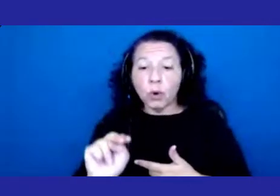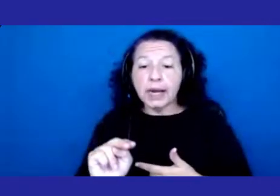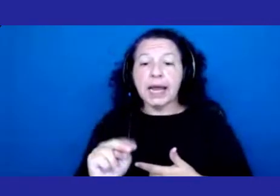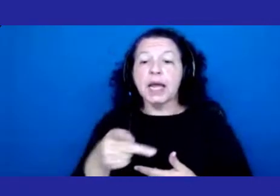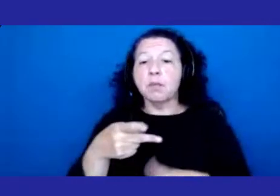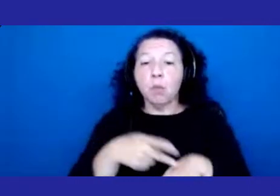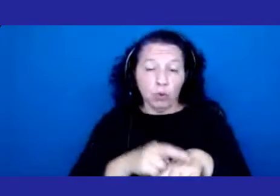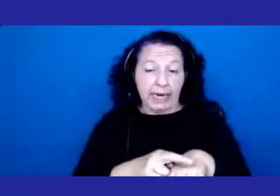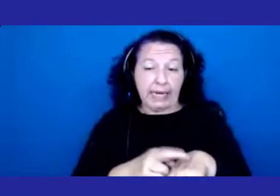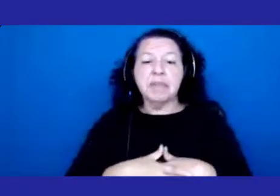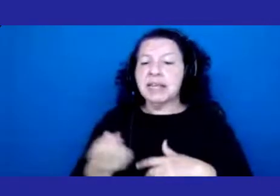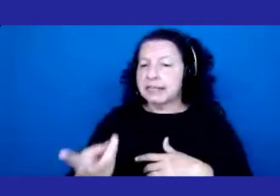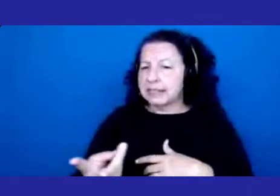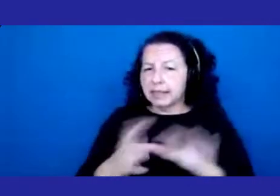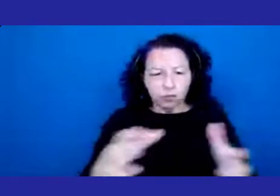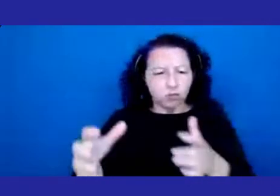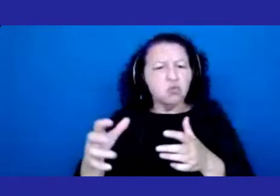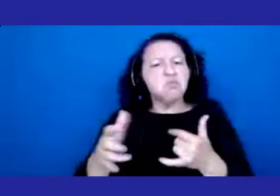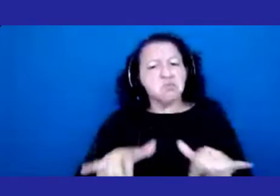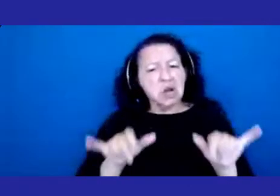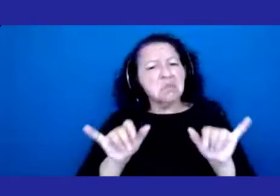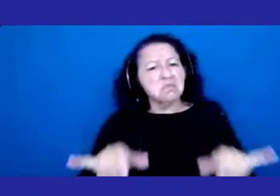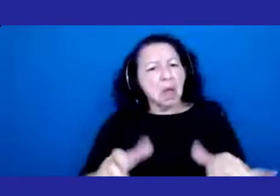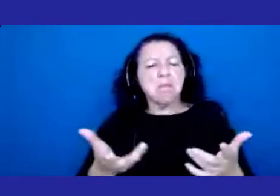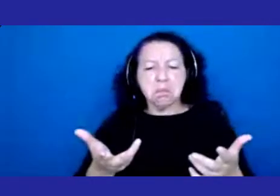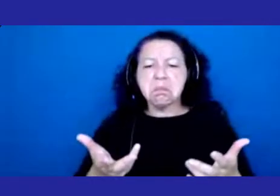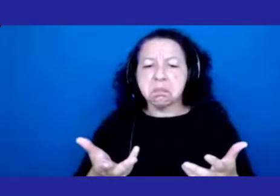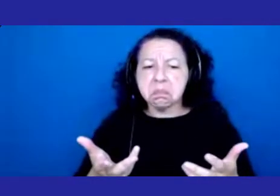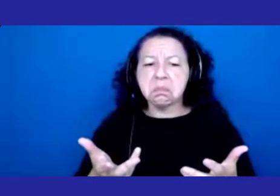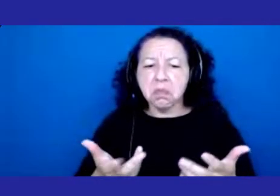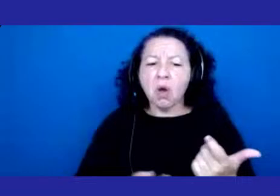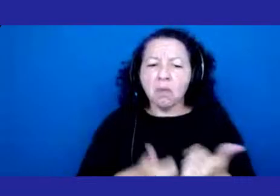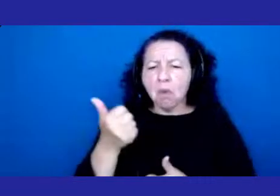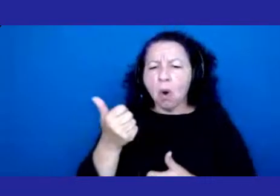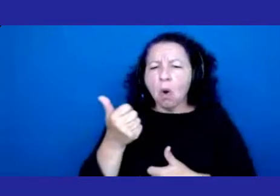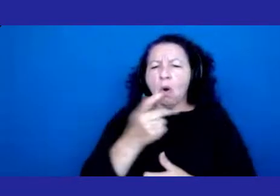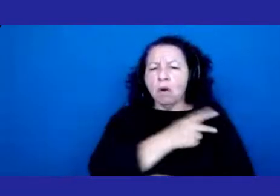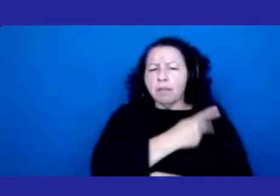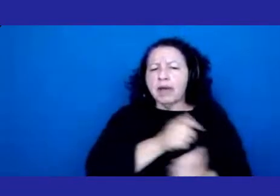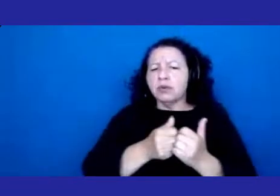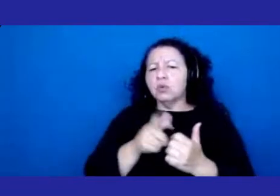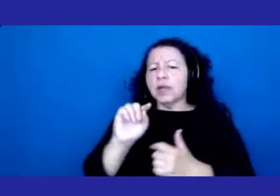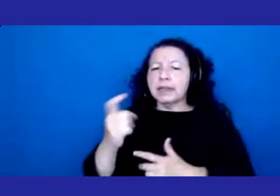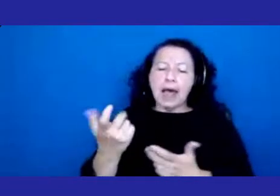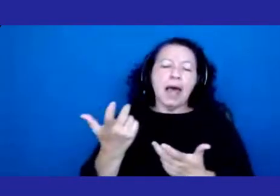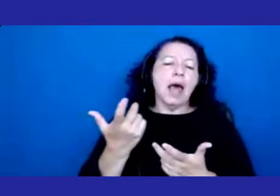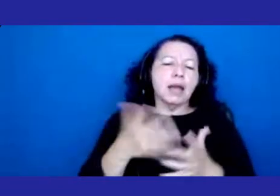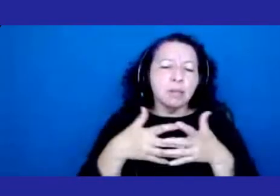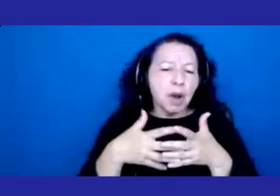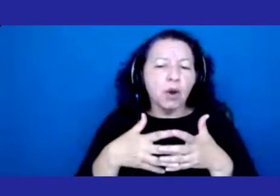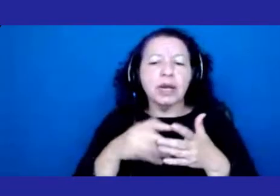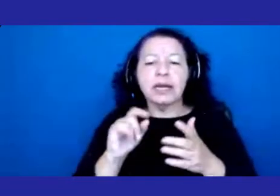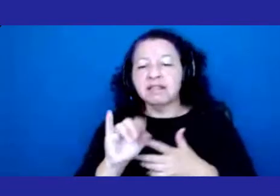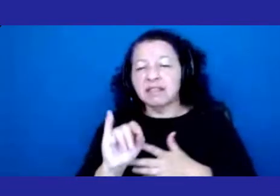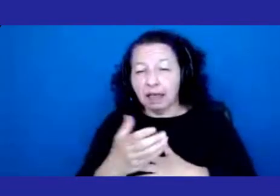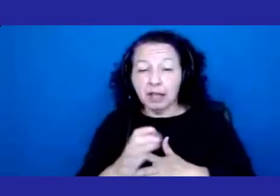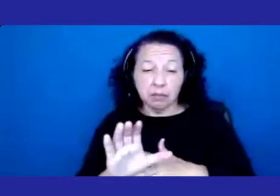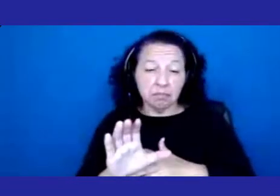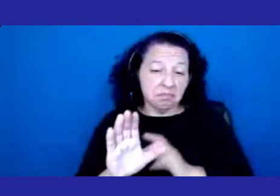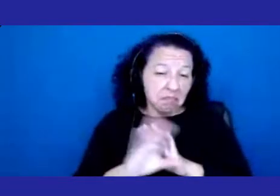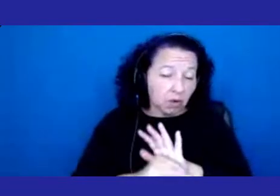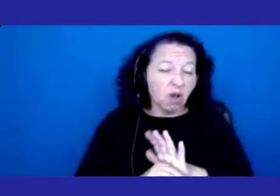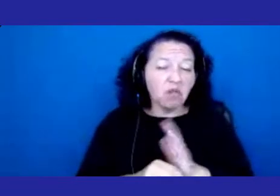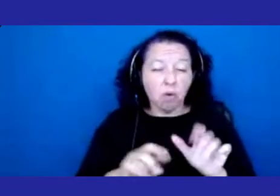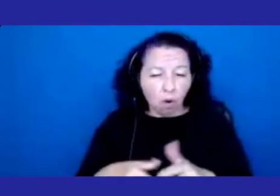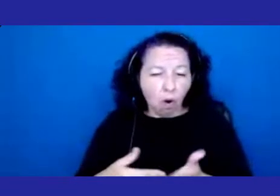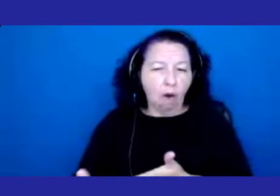groups that were fairly consistent, most notably patients with Latin American ethnic backgrounds were very consistently being grouped as